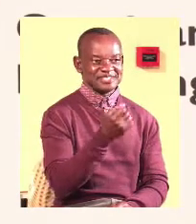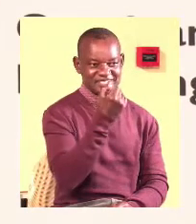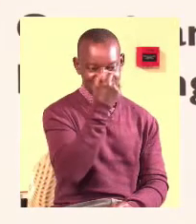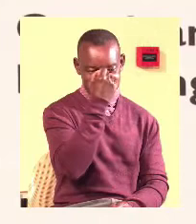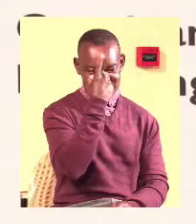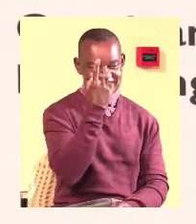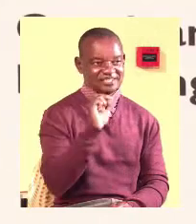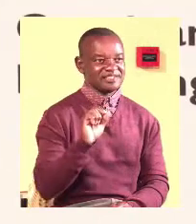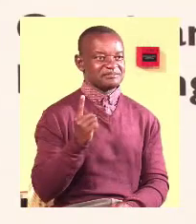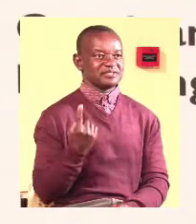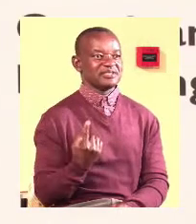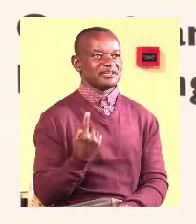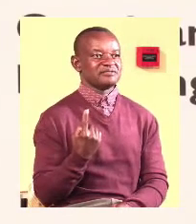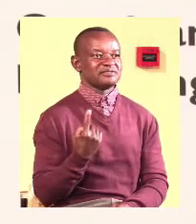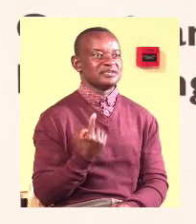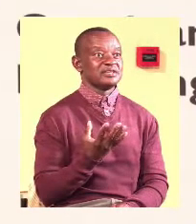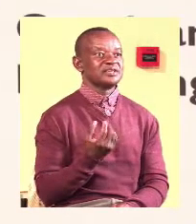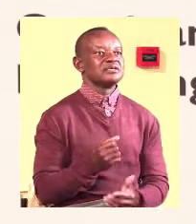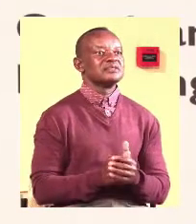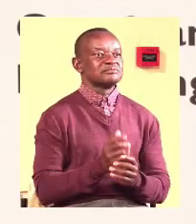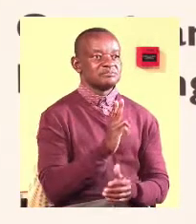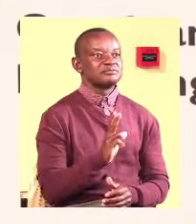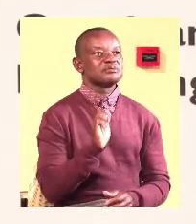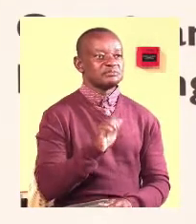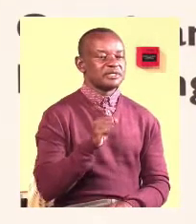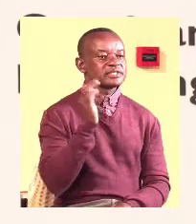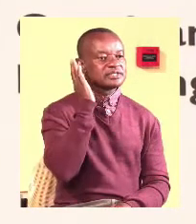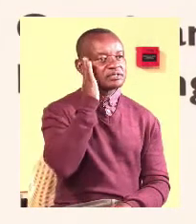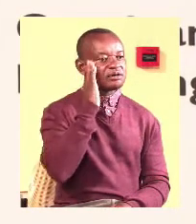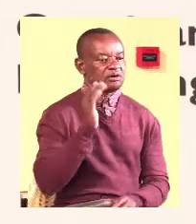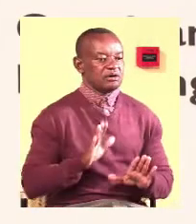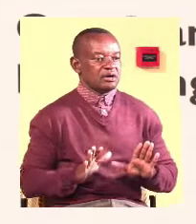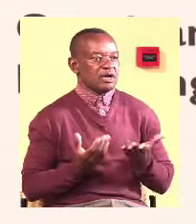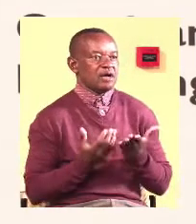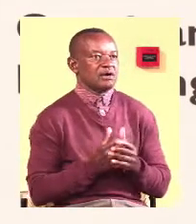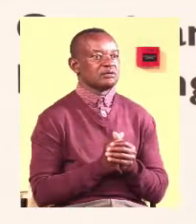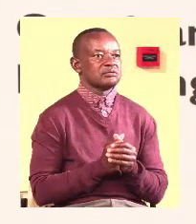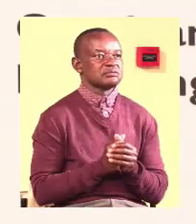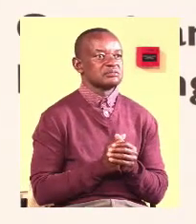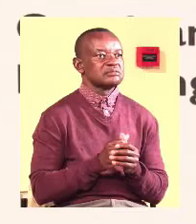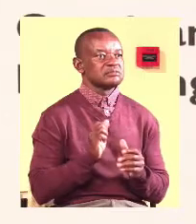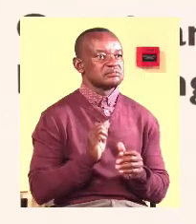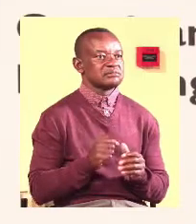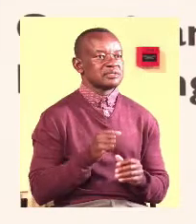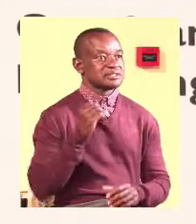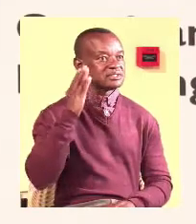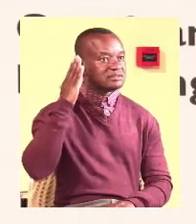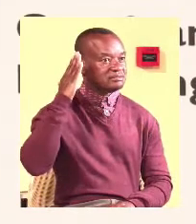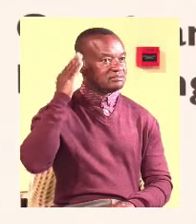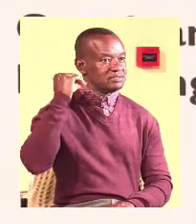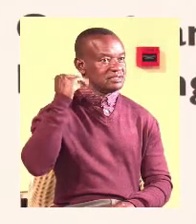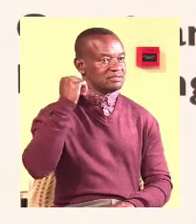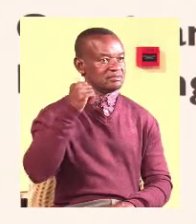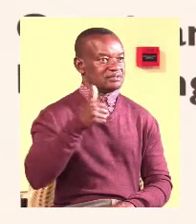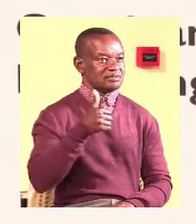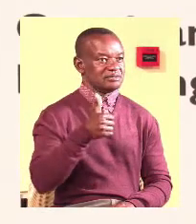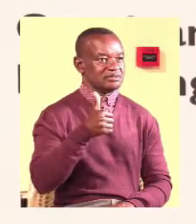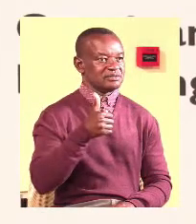behave in a certain way. Why is it that this information is being conveyed? At the end of the day, it's really just for the benefit of